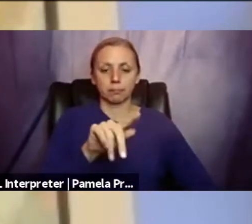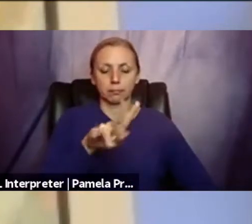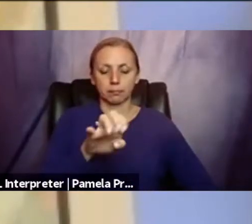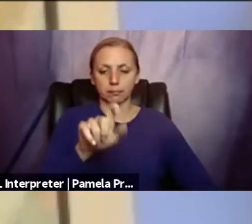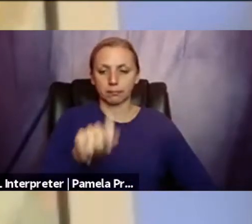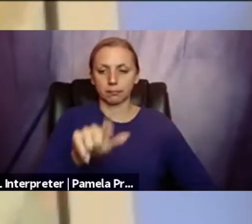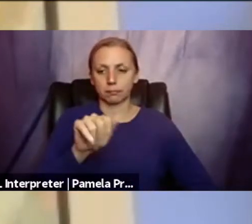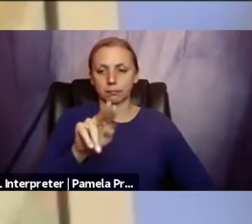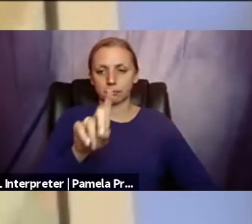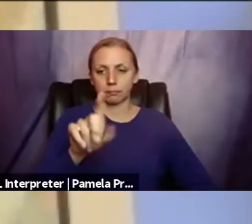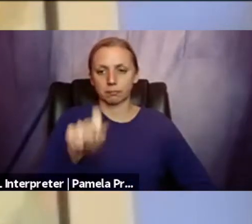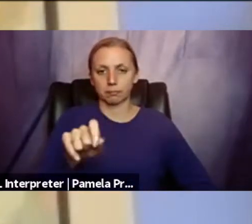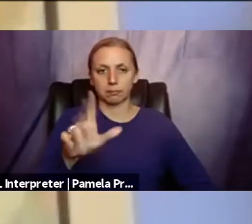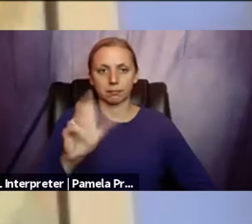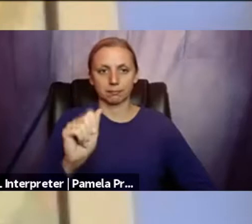www.native-land.ca.